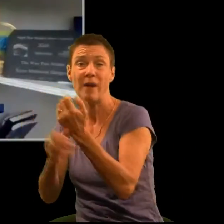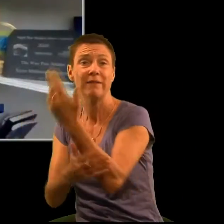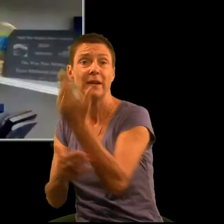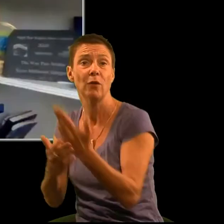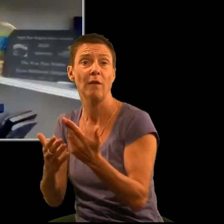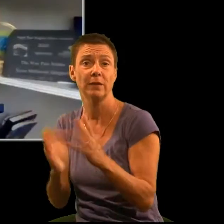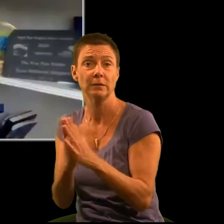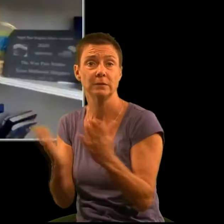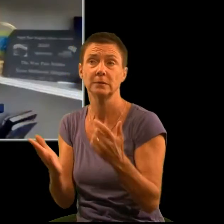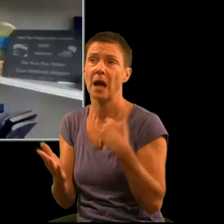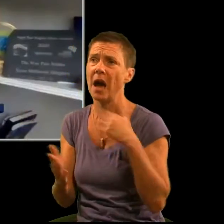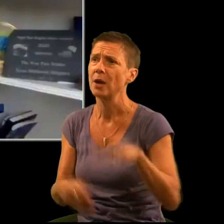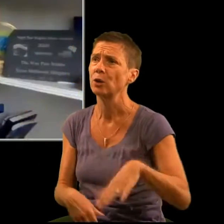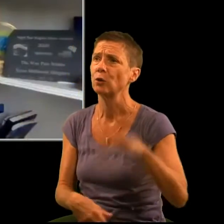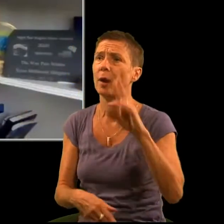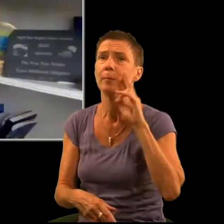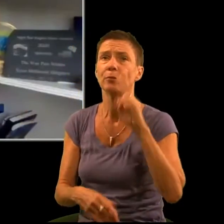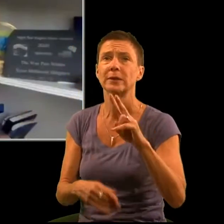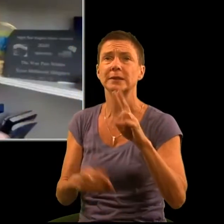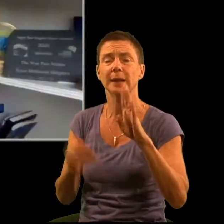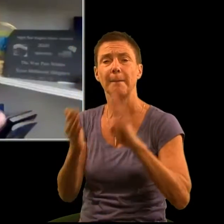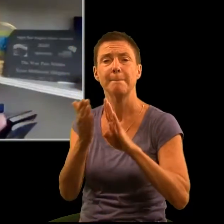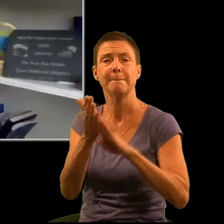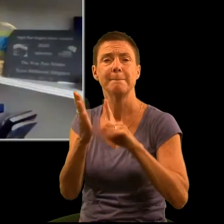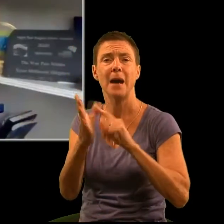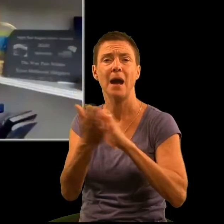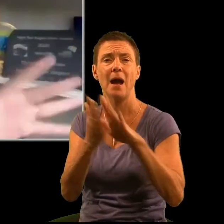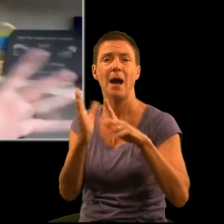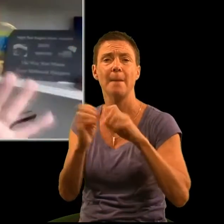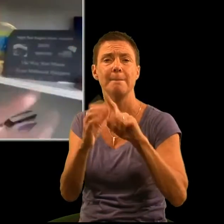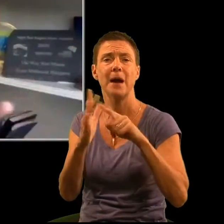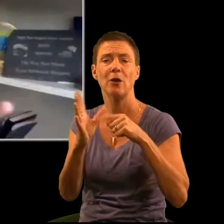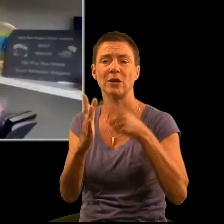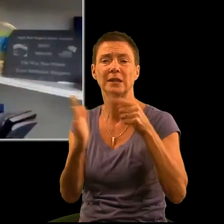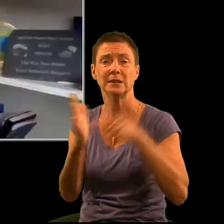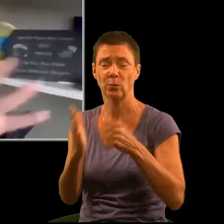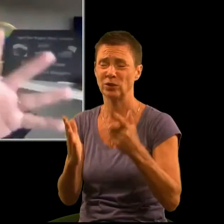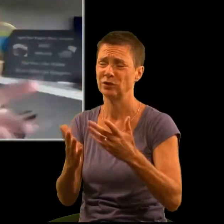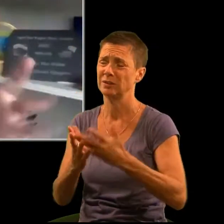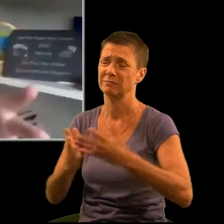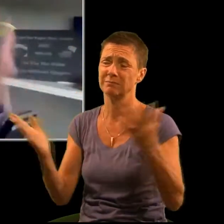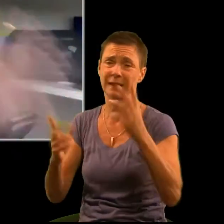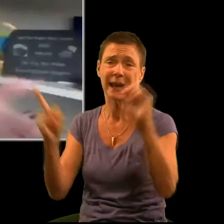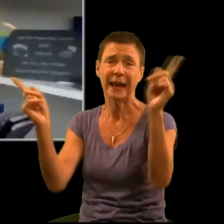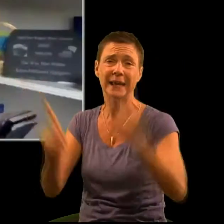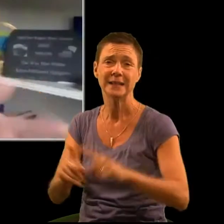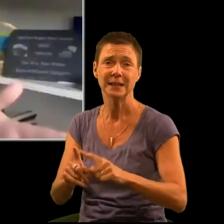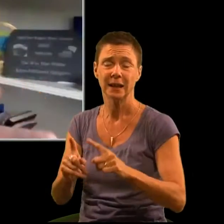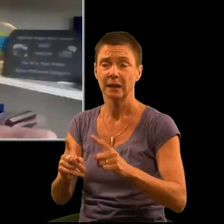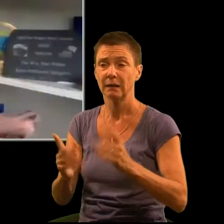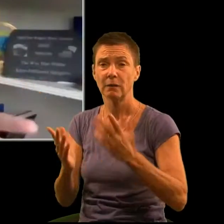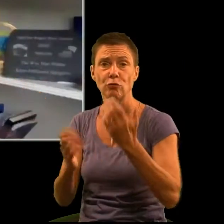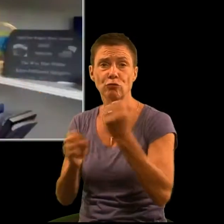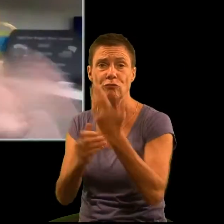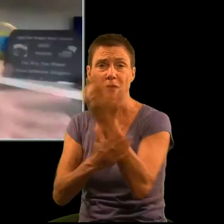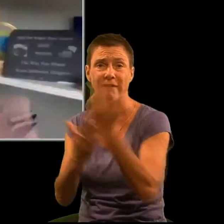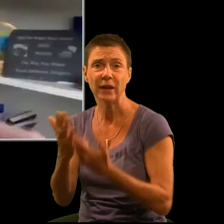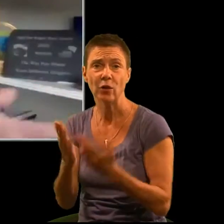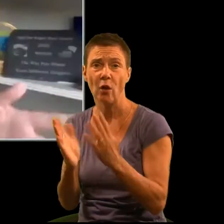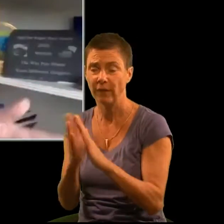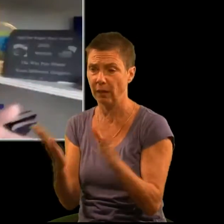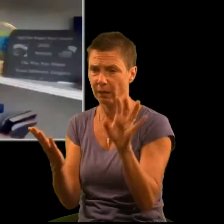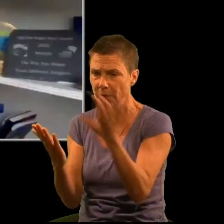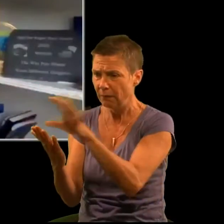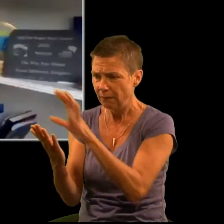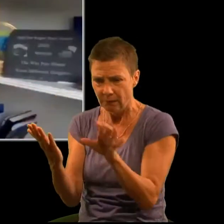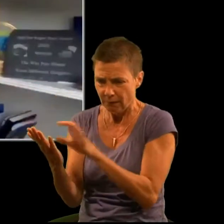up reading the Mahabharata, which is a epic Indian myth, and I read it all in